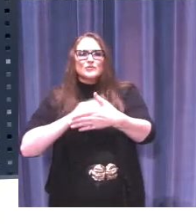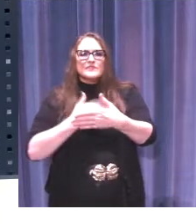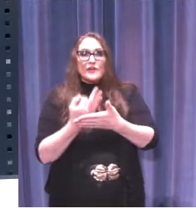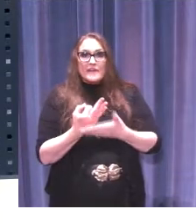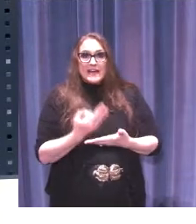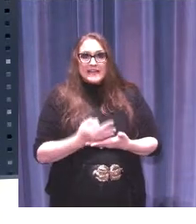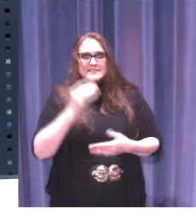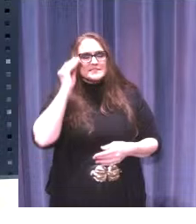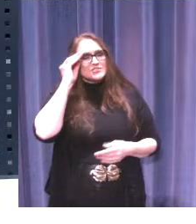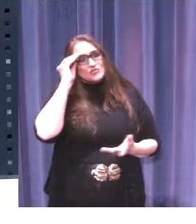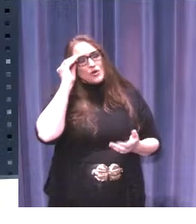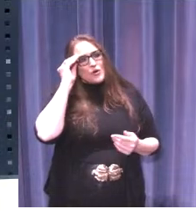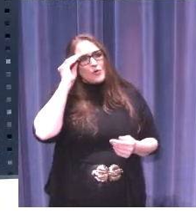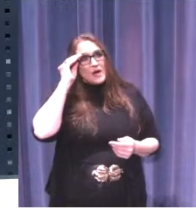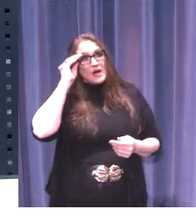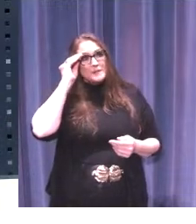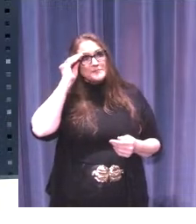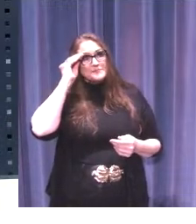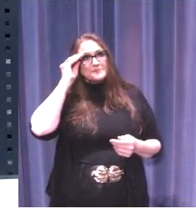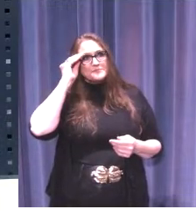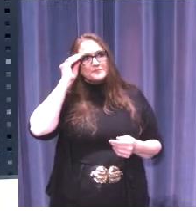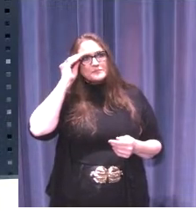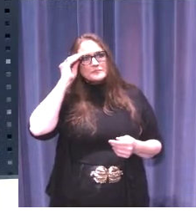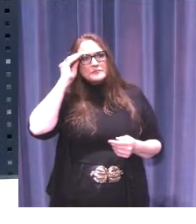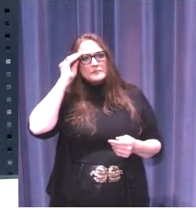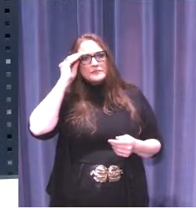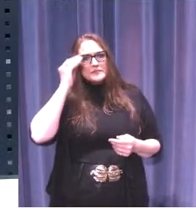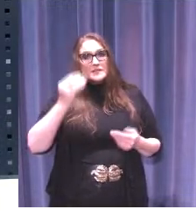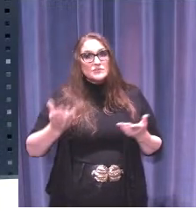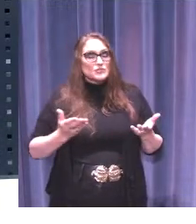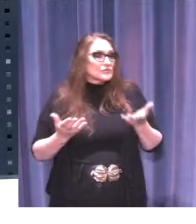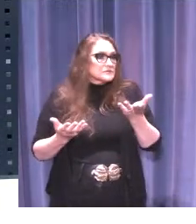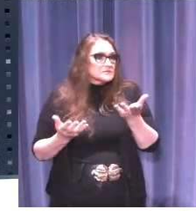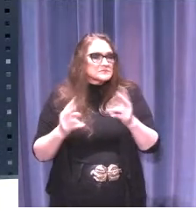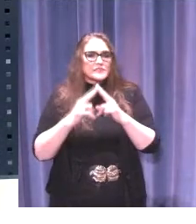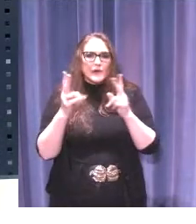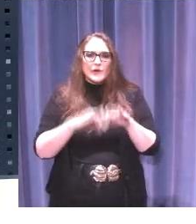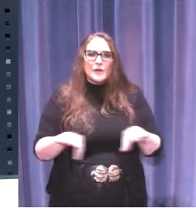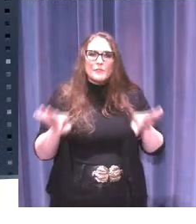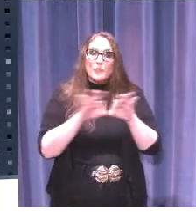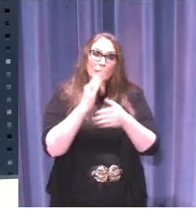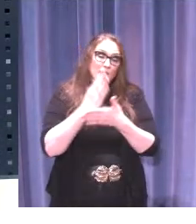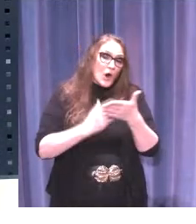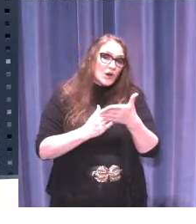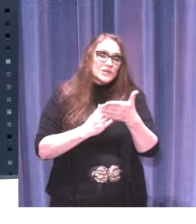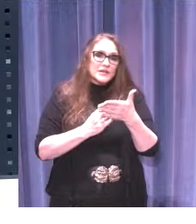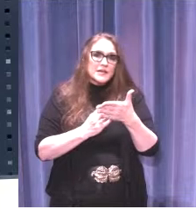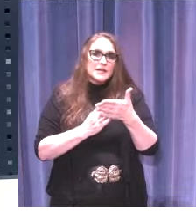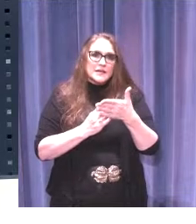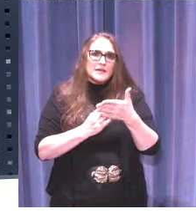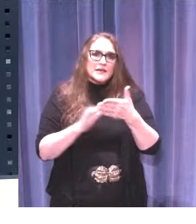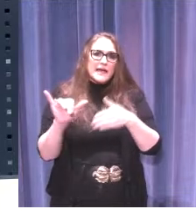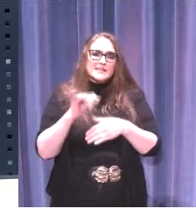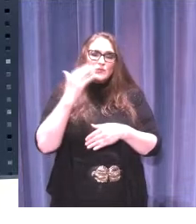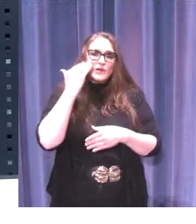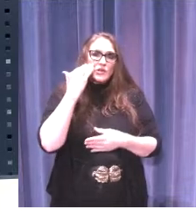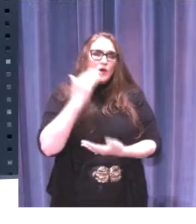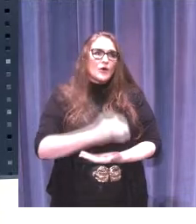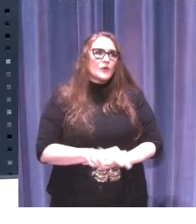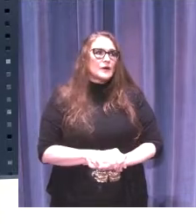finances. So it serves a very important part. As we know,